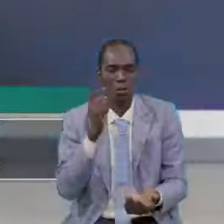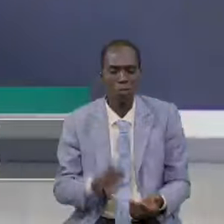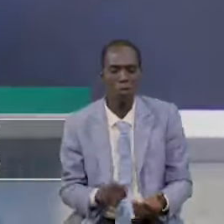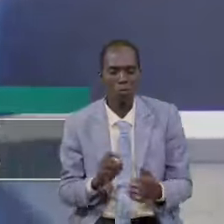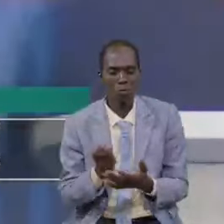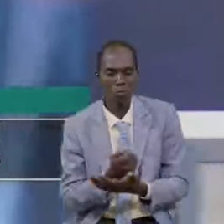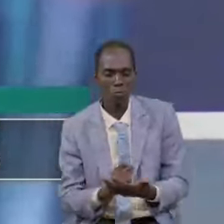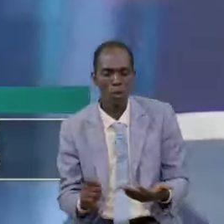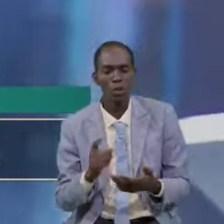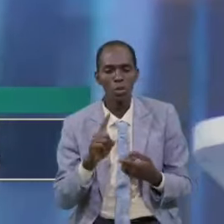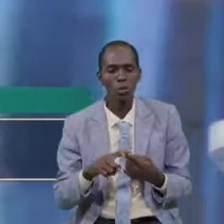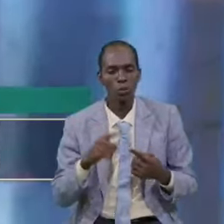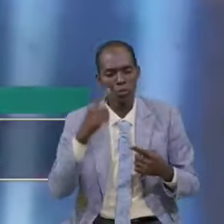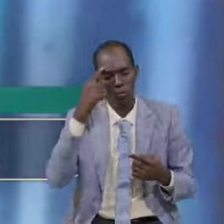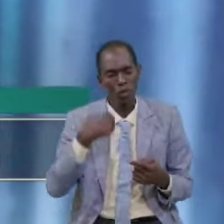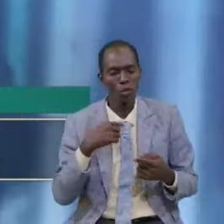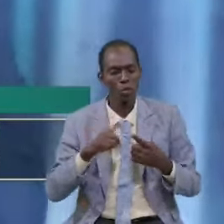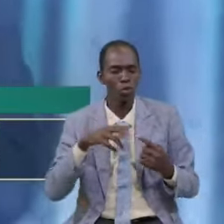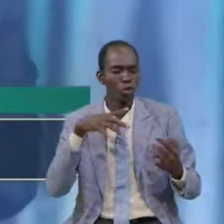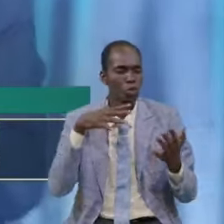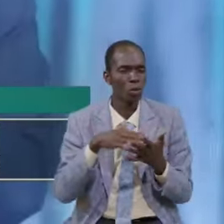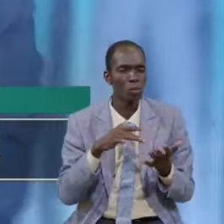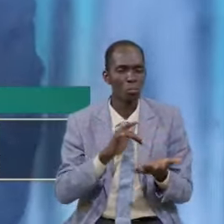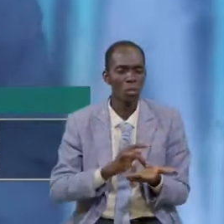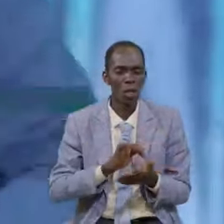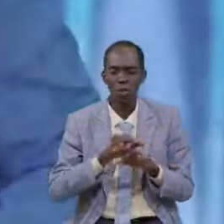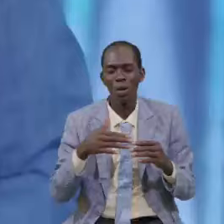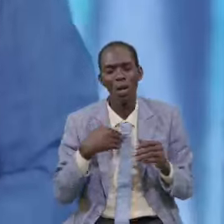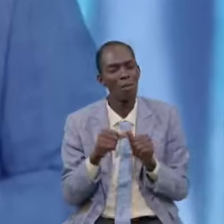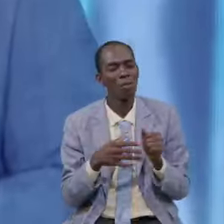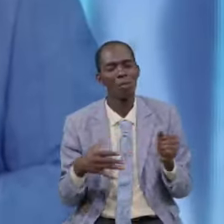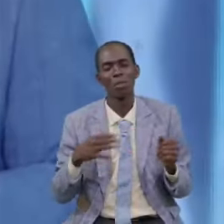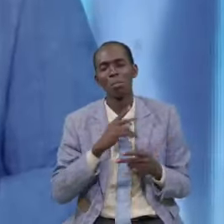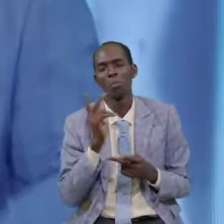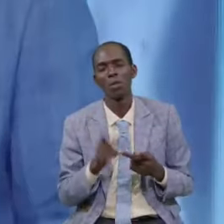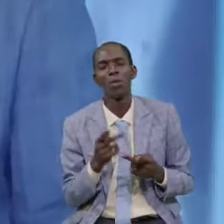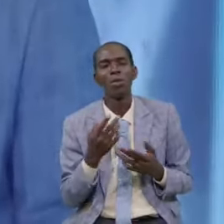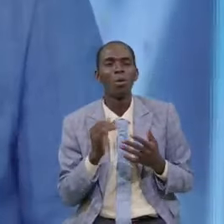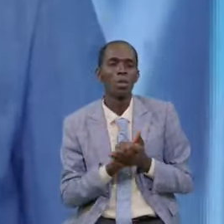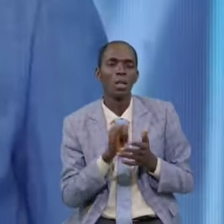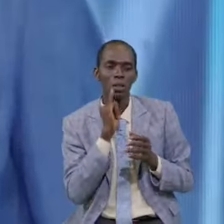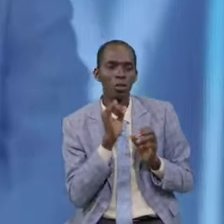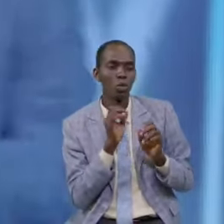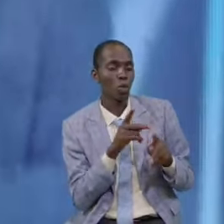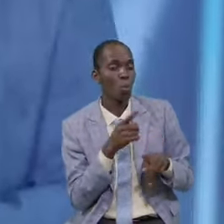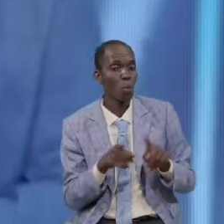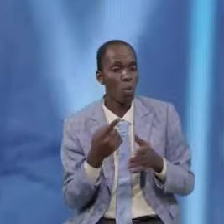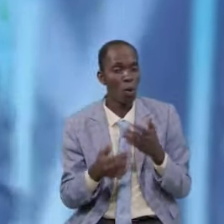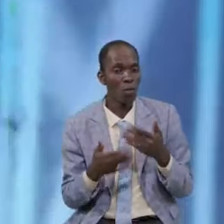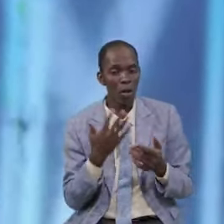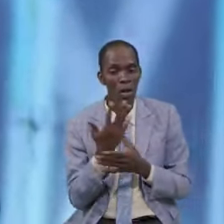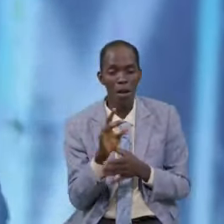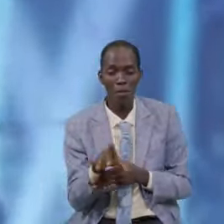I don't have everything completed. That's all right. But whatsoever your hands find to do, do it. I want